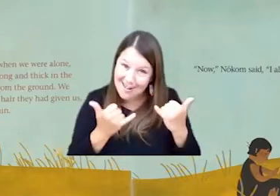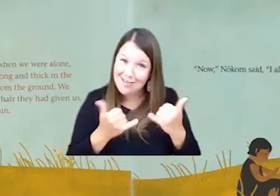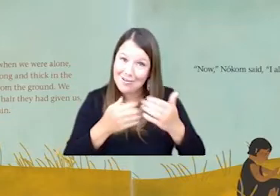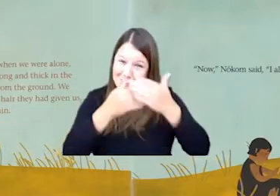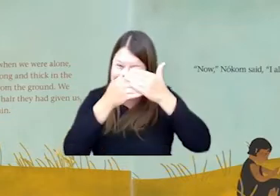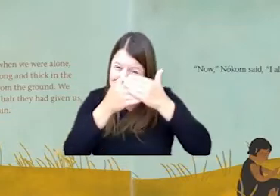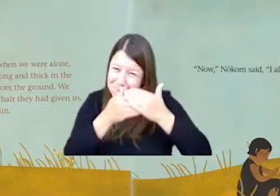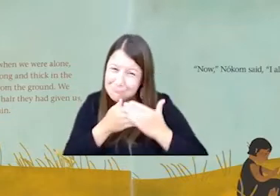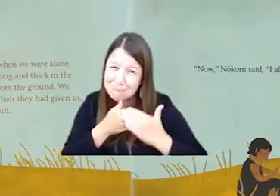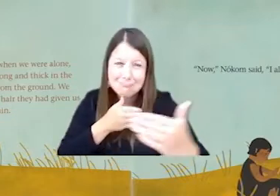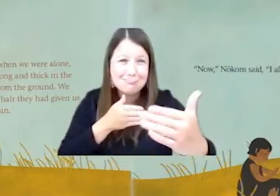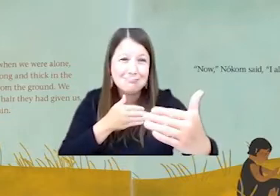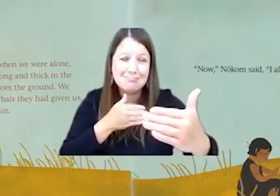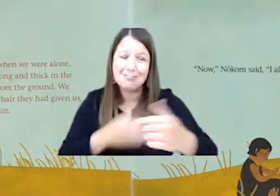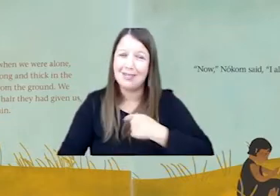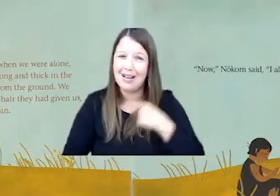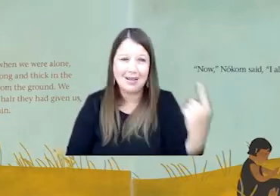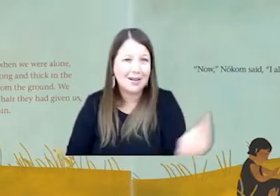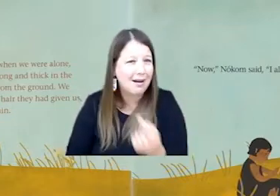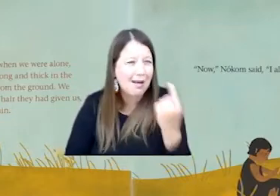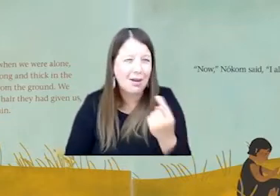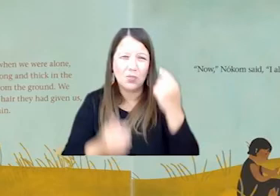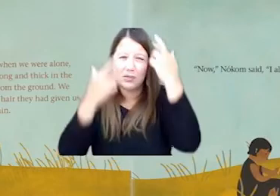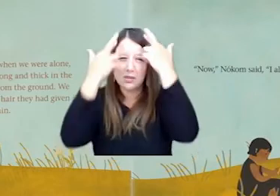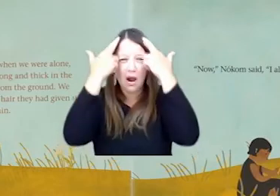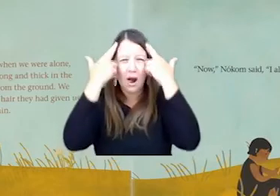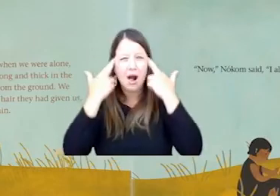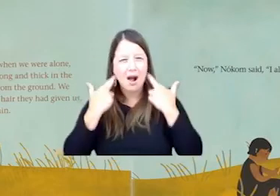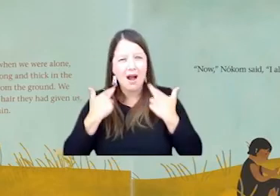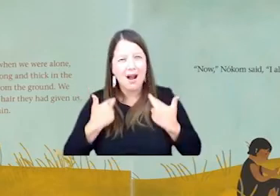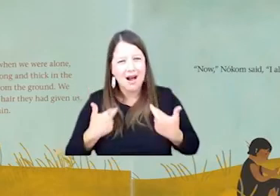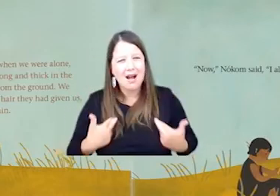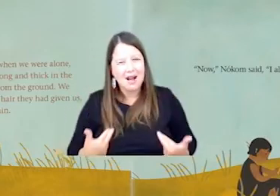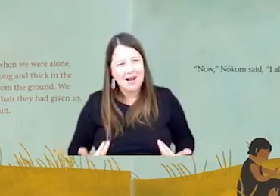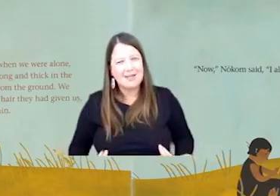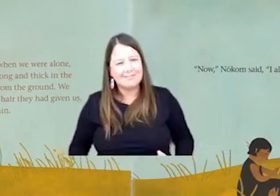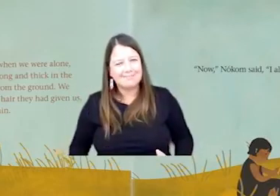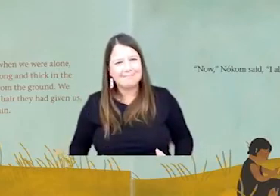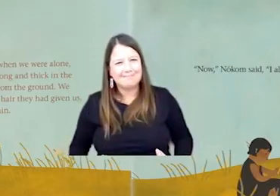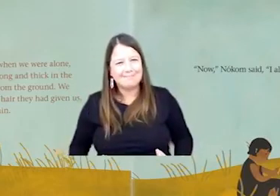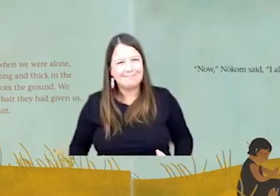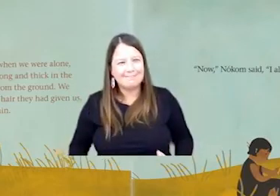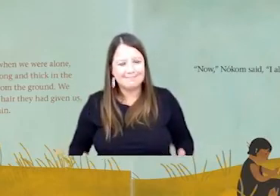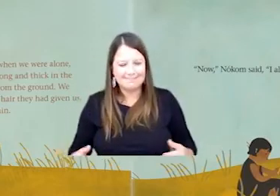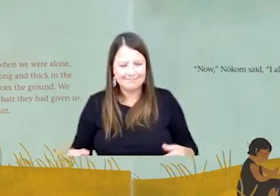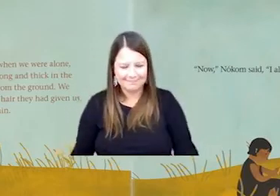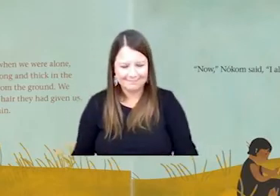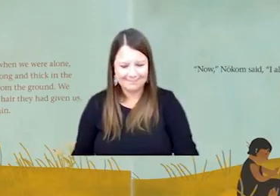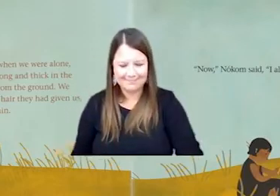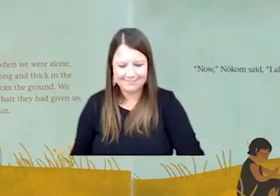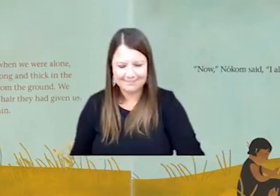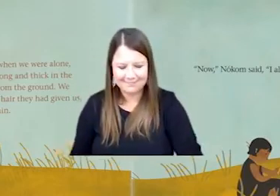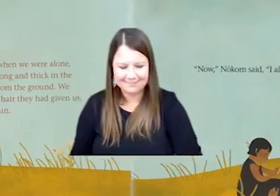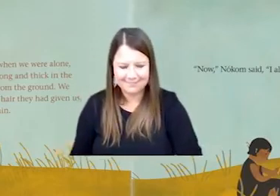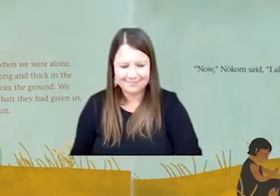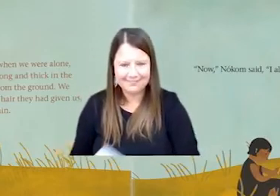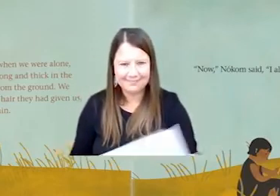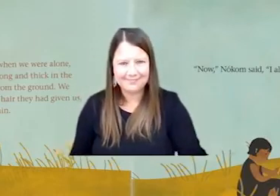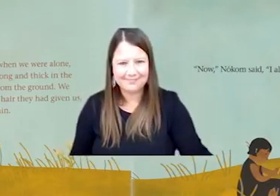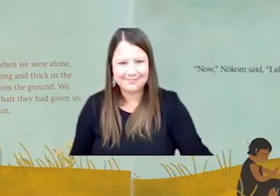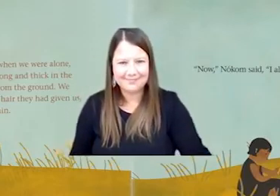Now, Nookum said, I always wear my hair very long.